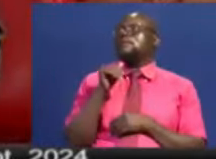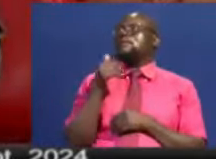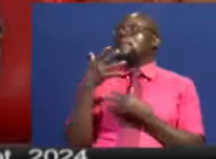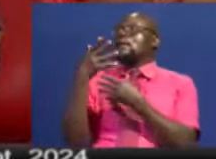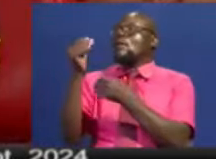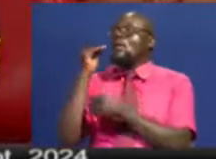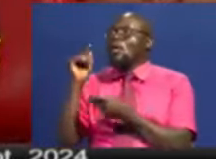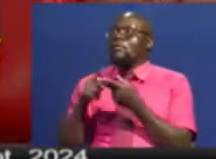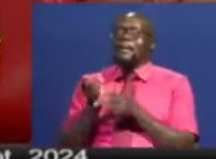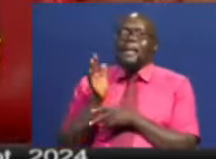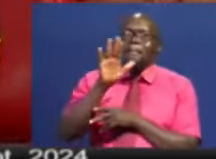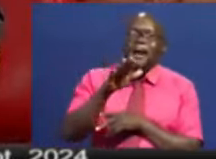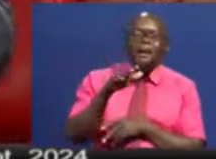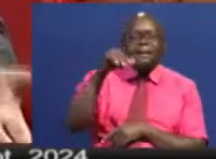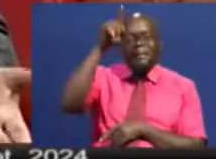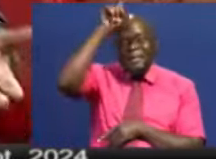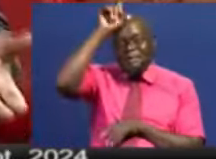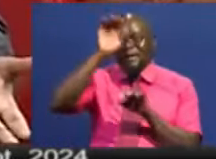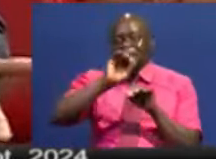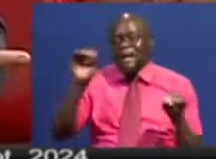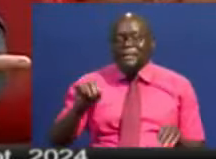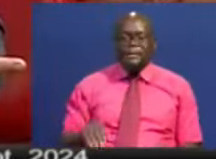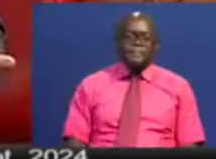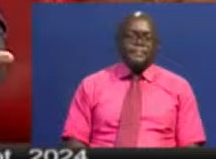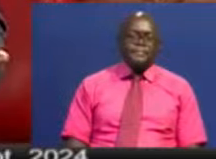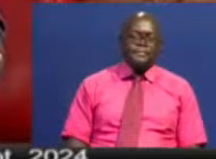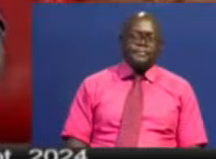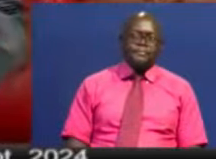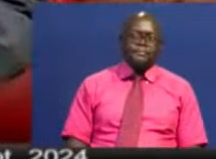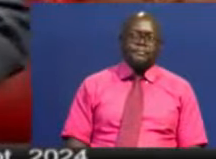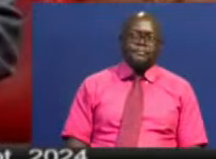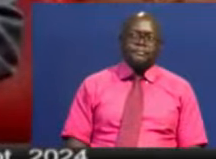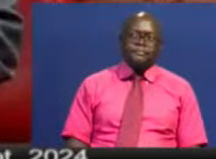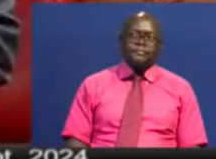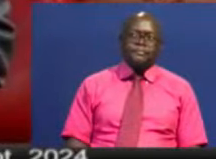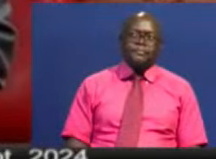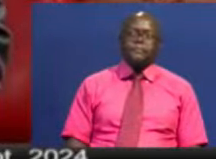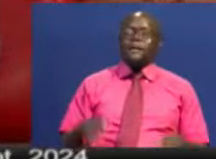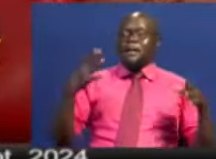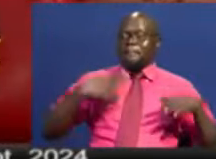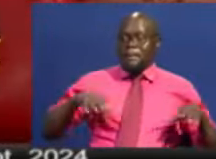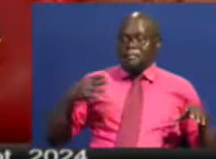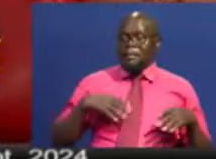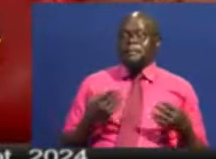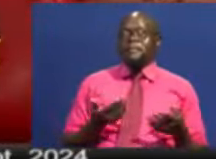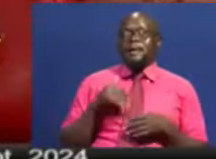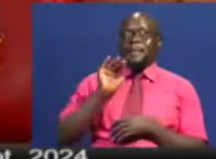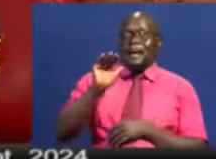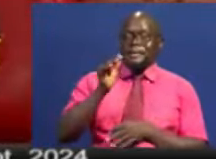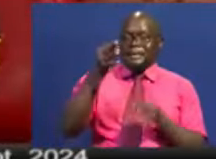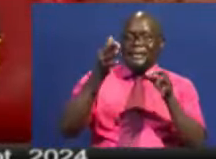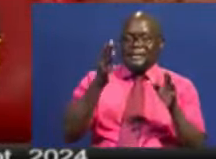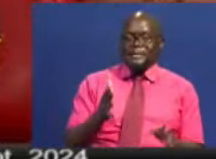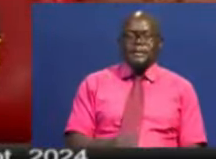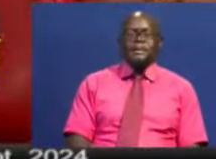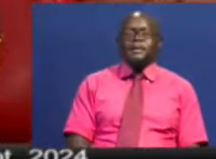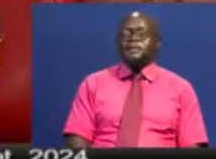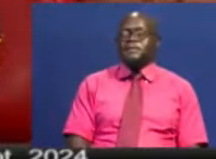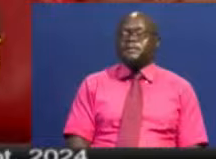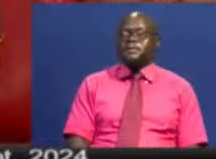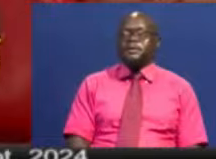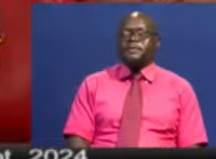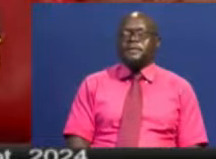home? Do they not come from villages in this country, Mr. Speaker? And people, I'm asking the judges on the floor of this